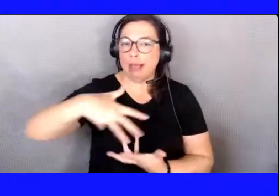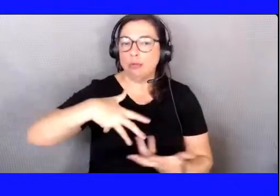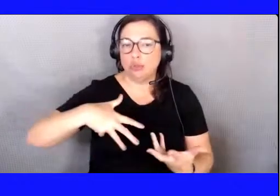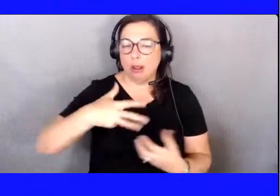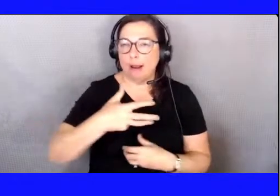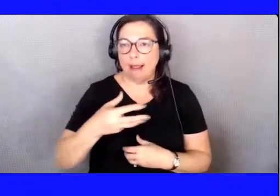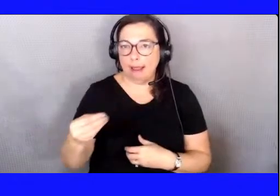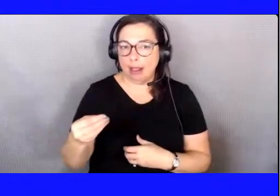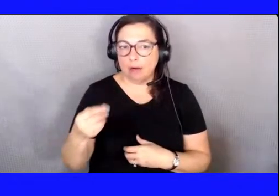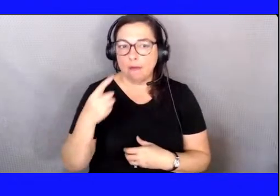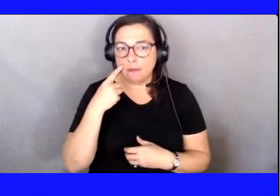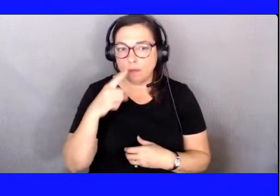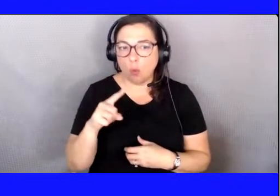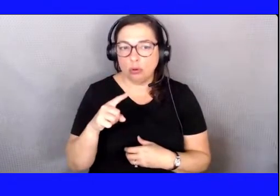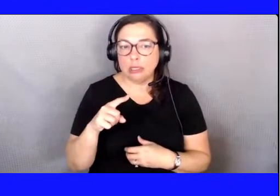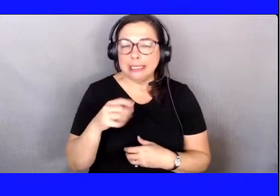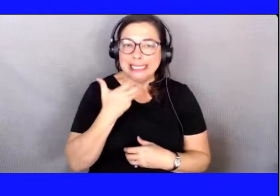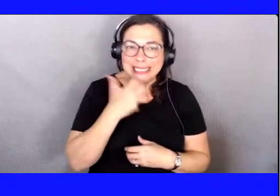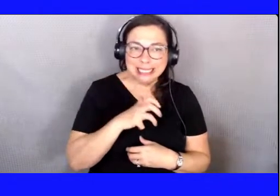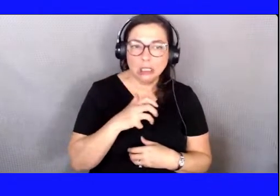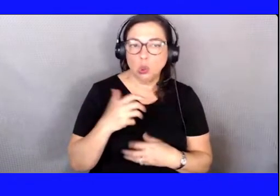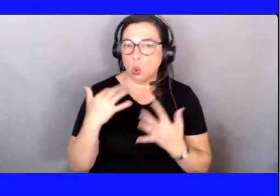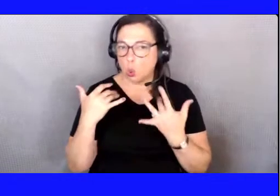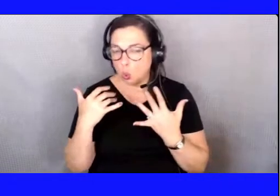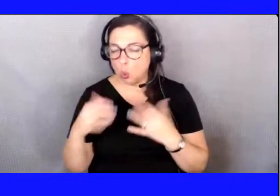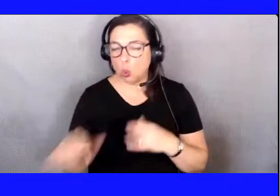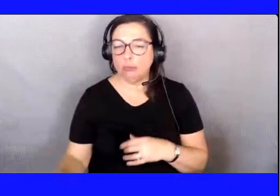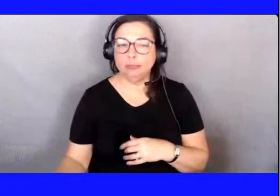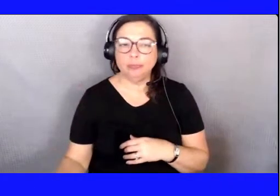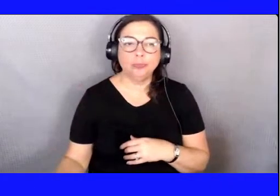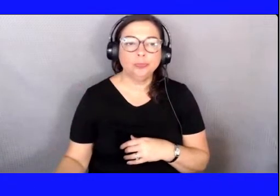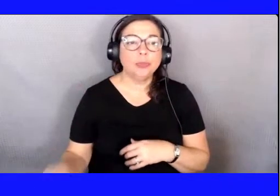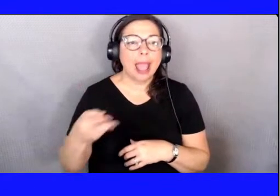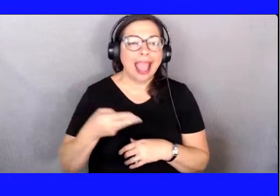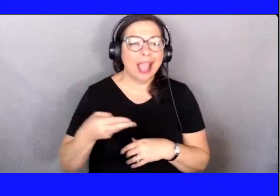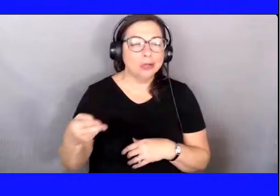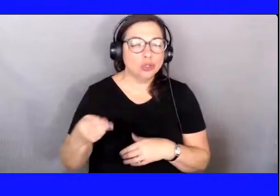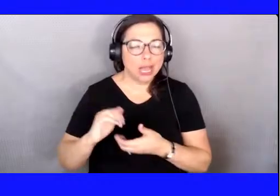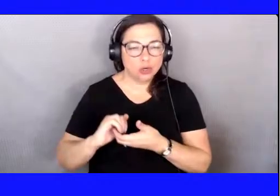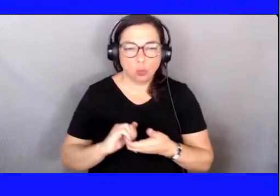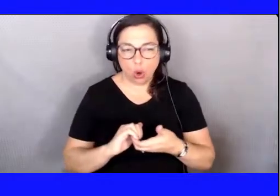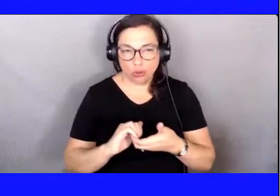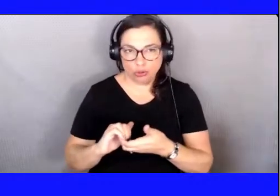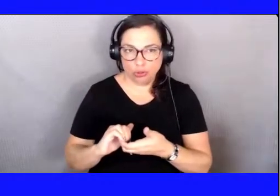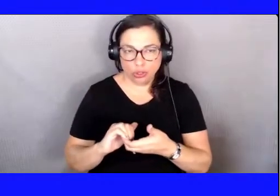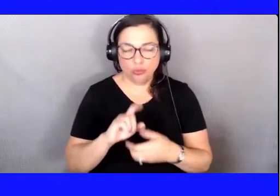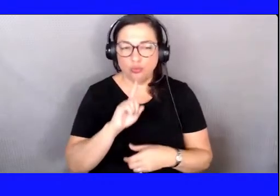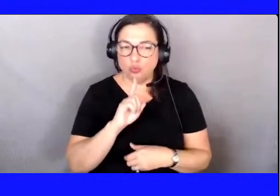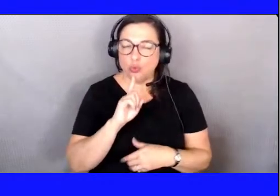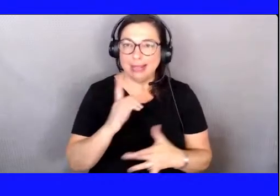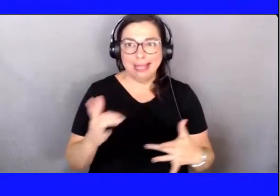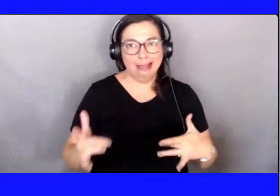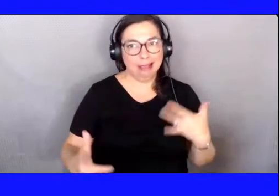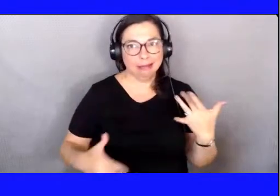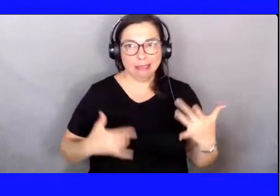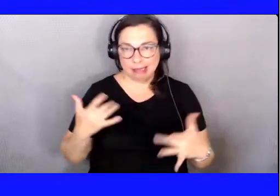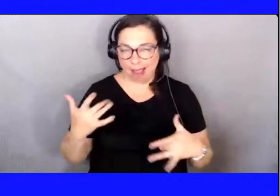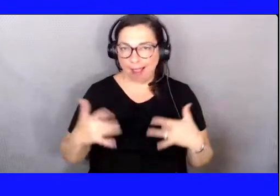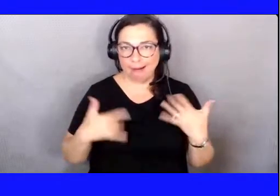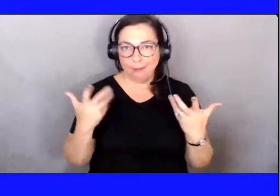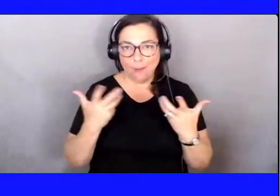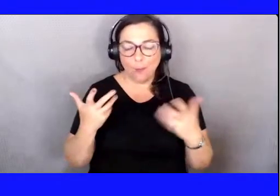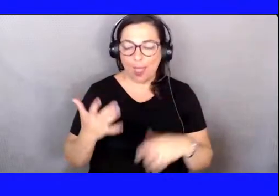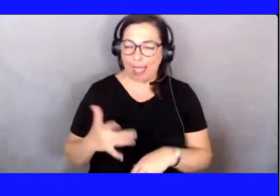heating and cooling. Next slide. So the H&H partnership, again, super excited. I feel